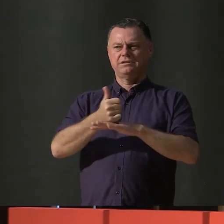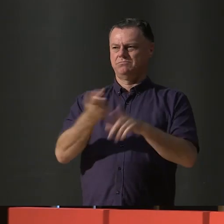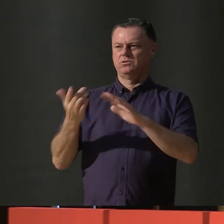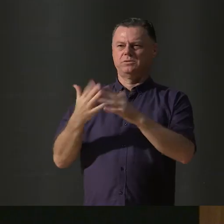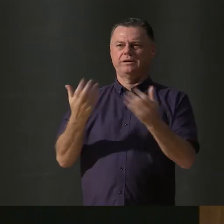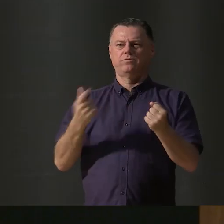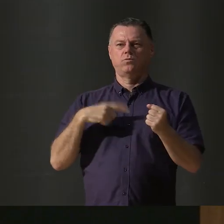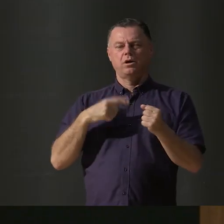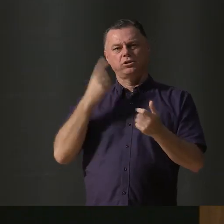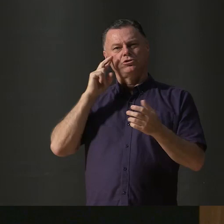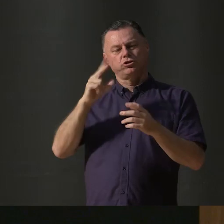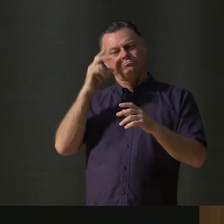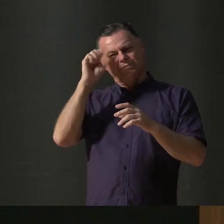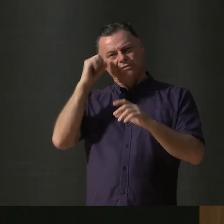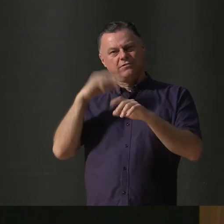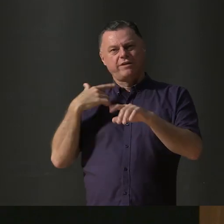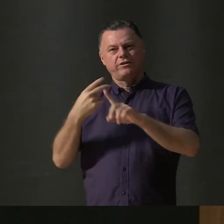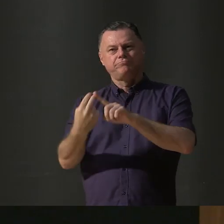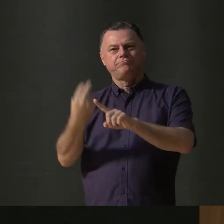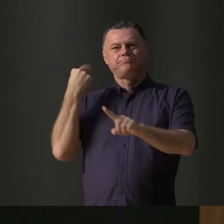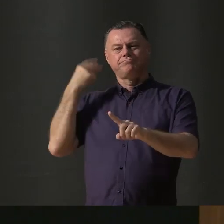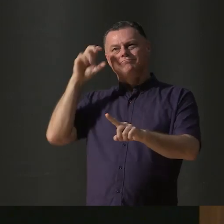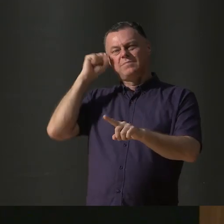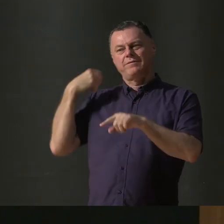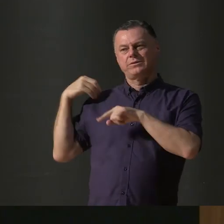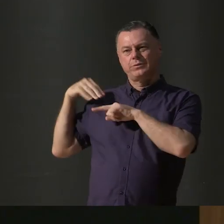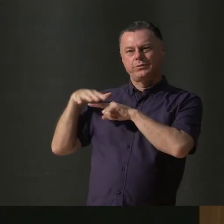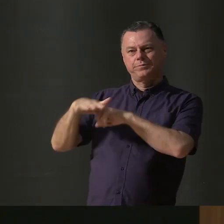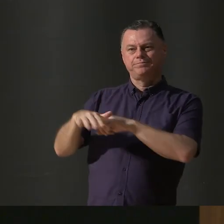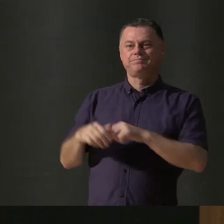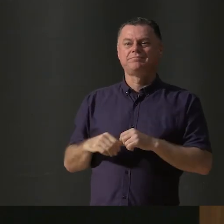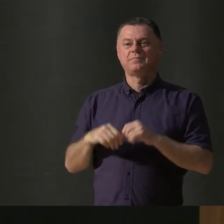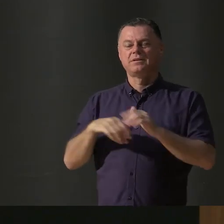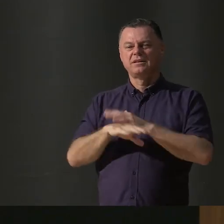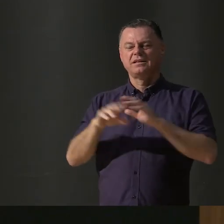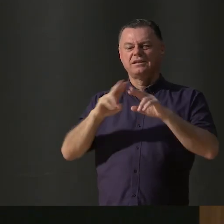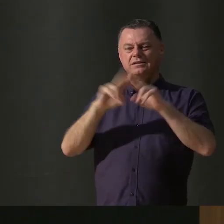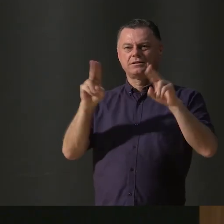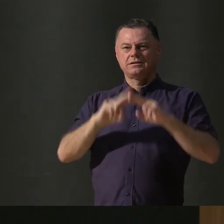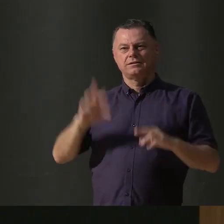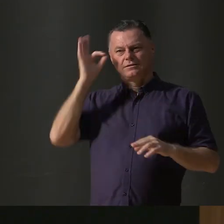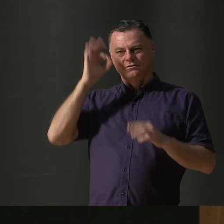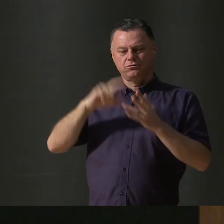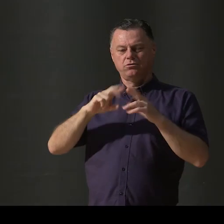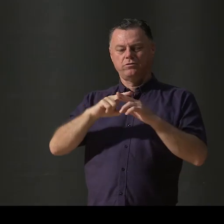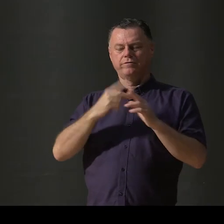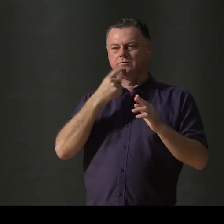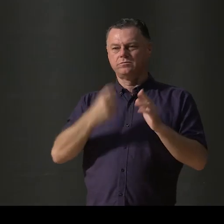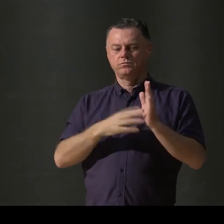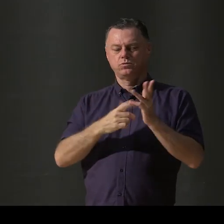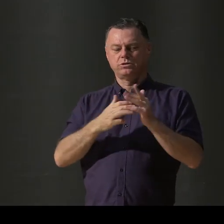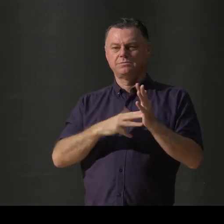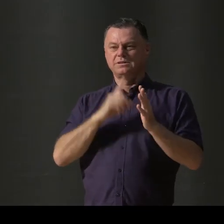futures. This sentiment is captured by the International Council of Museums, who define them as